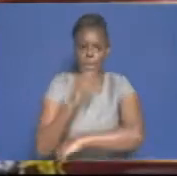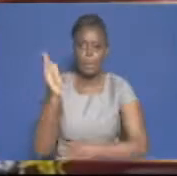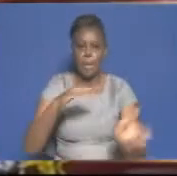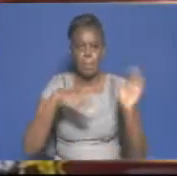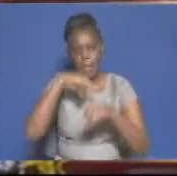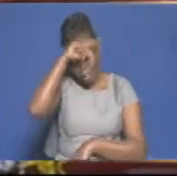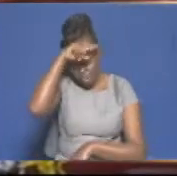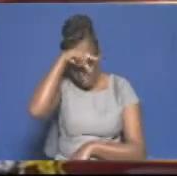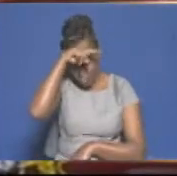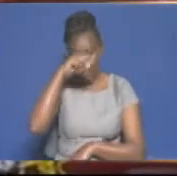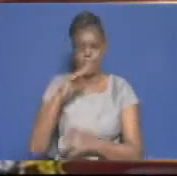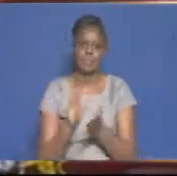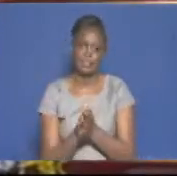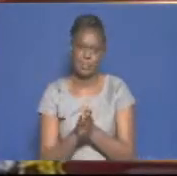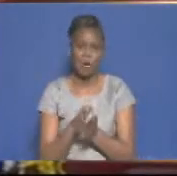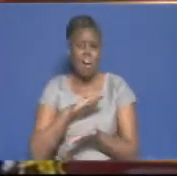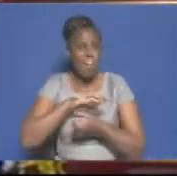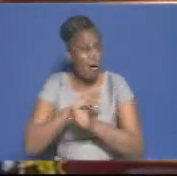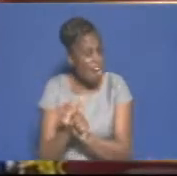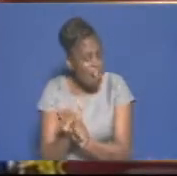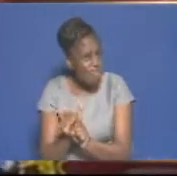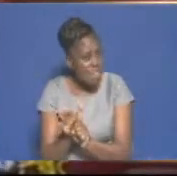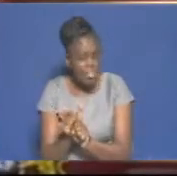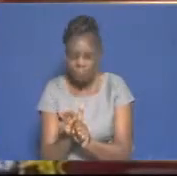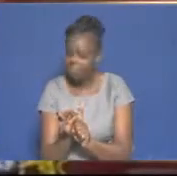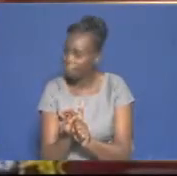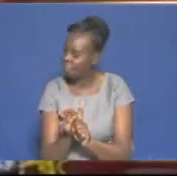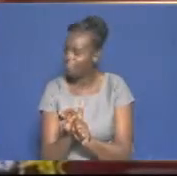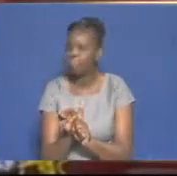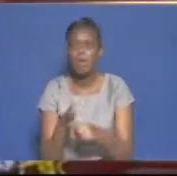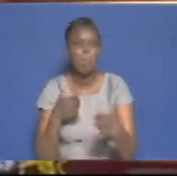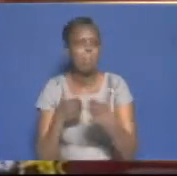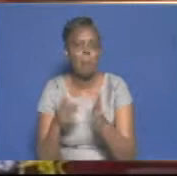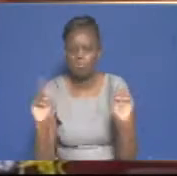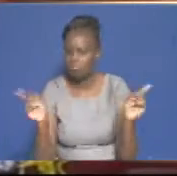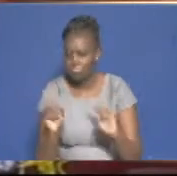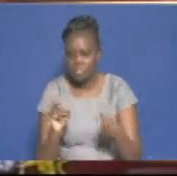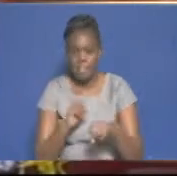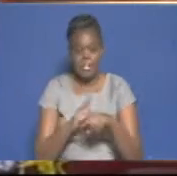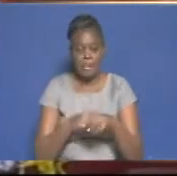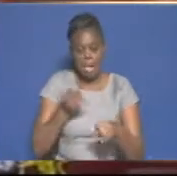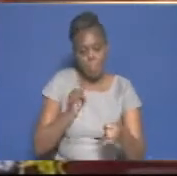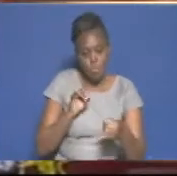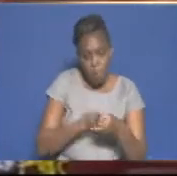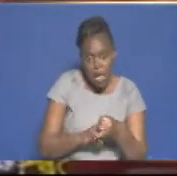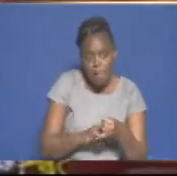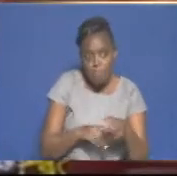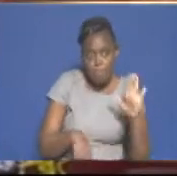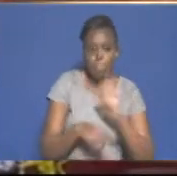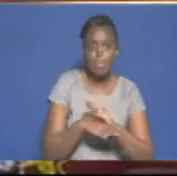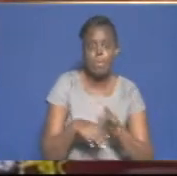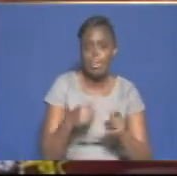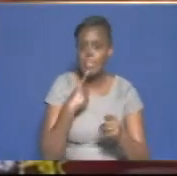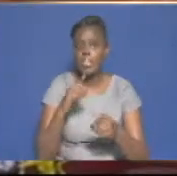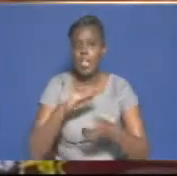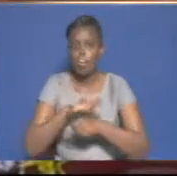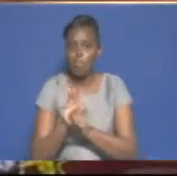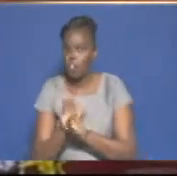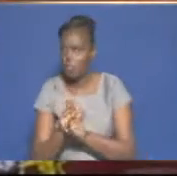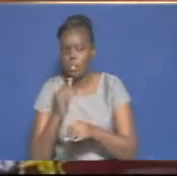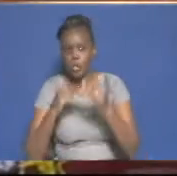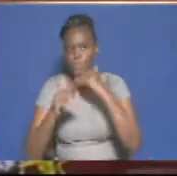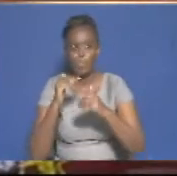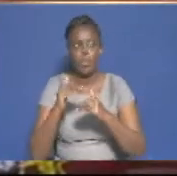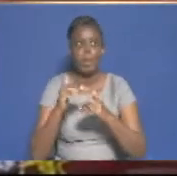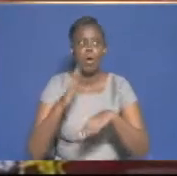cannot be the reason. Today, you know what's happening? When even your wife chases you away, you use COVID as a reason. The universities are on, people